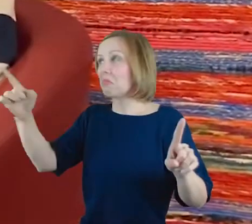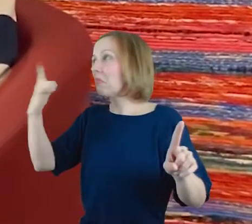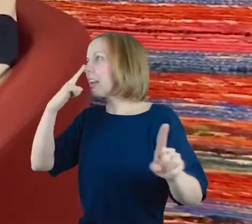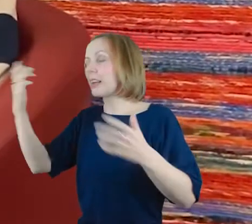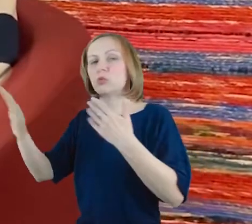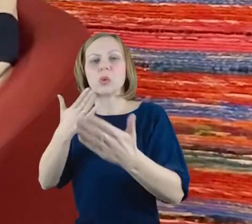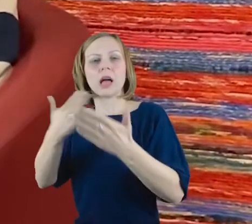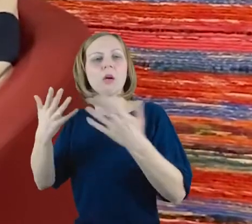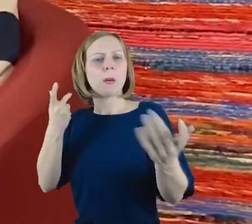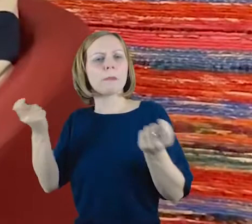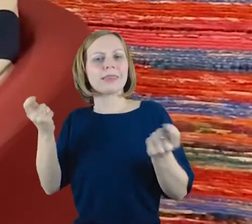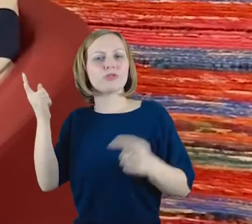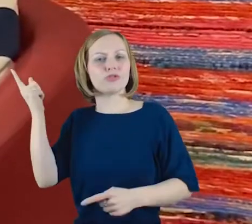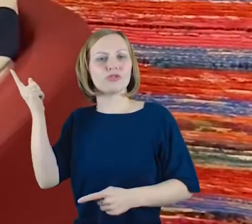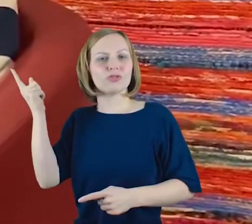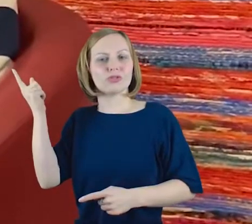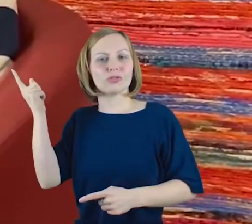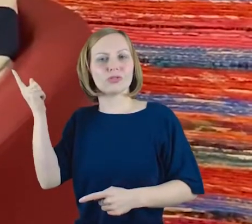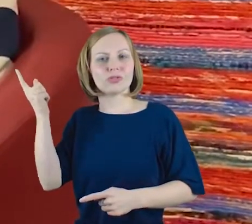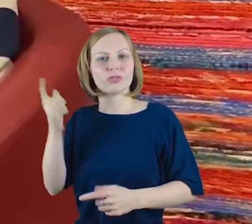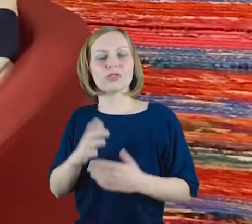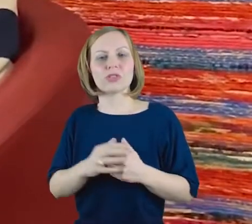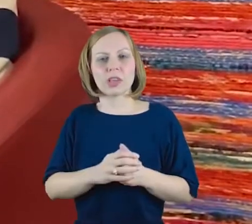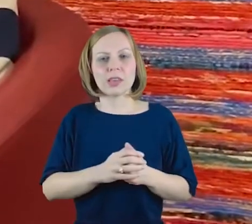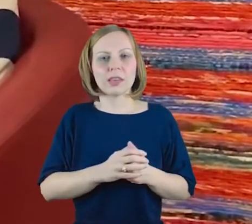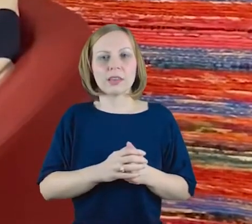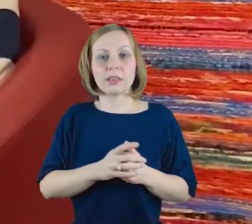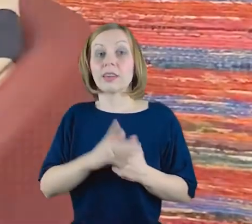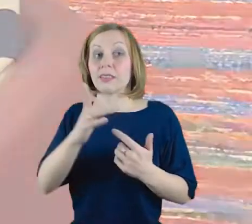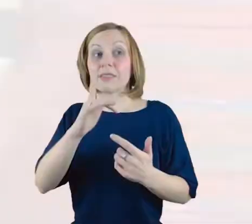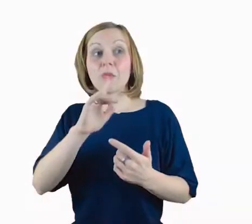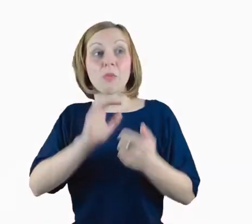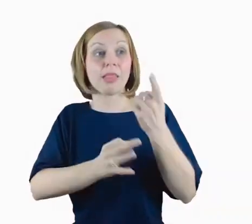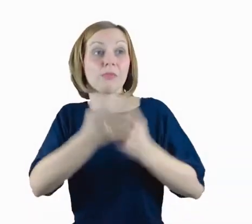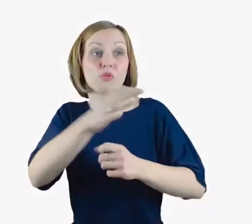him. And in the end, things will get better.